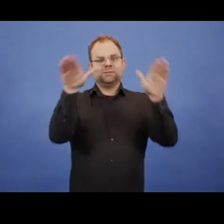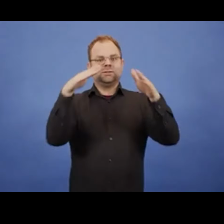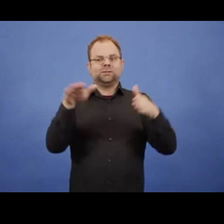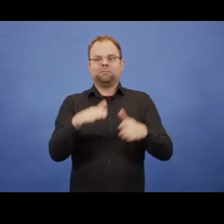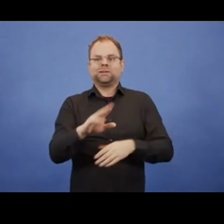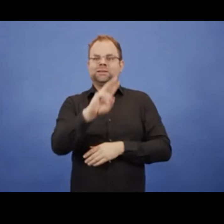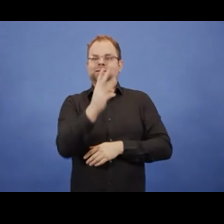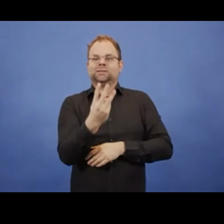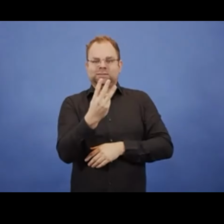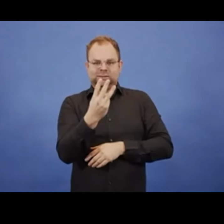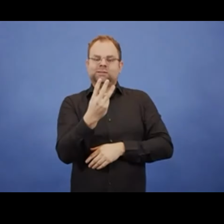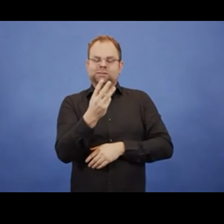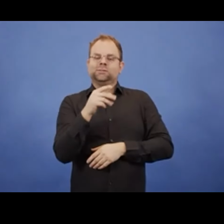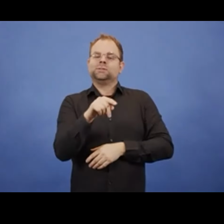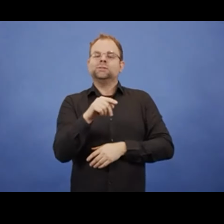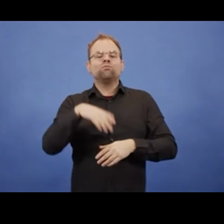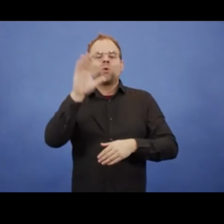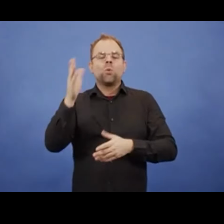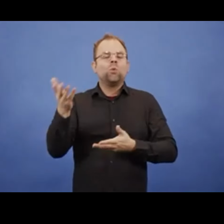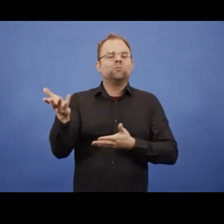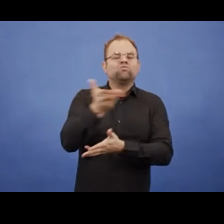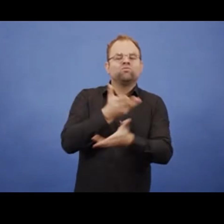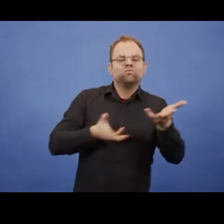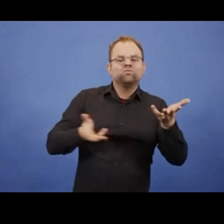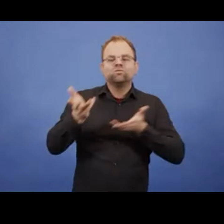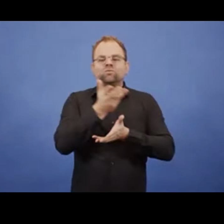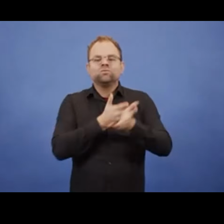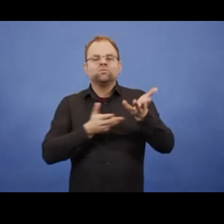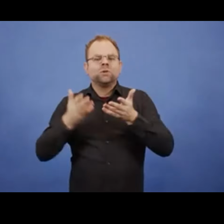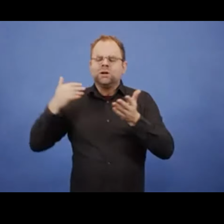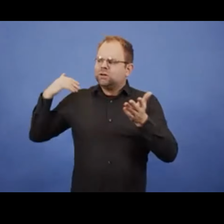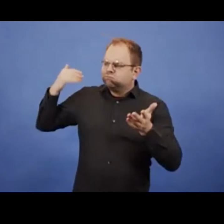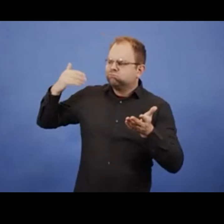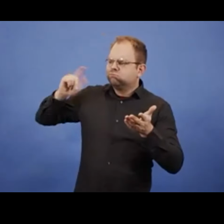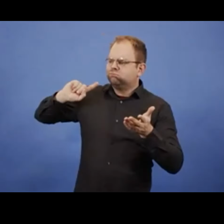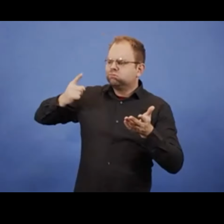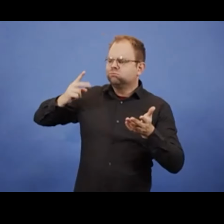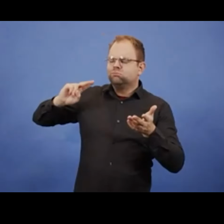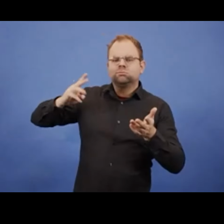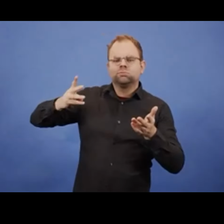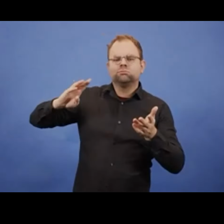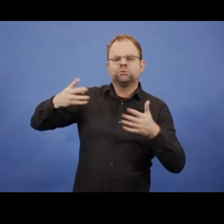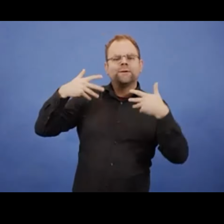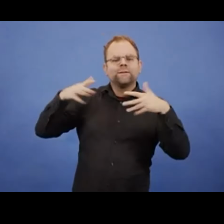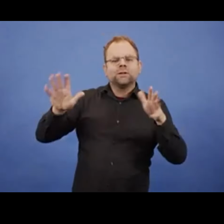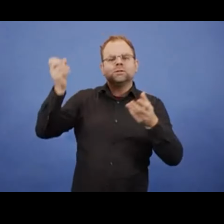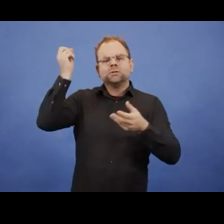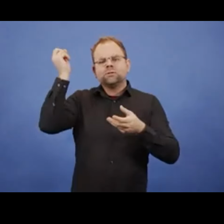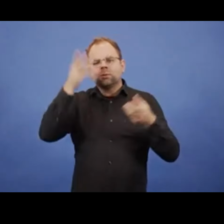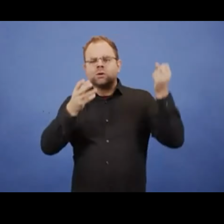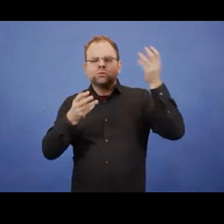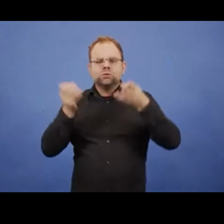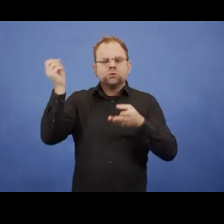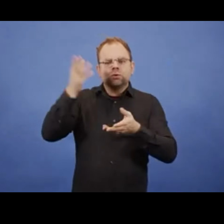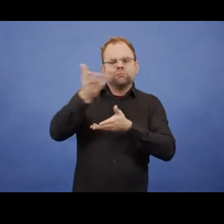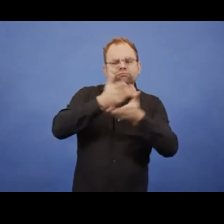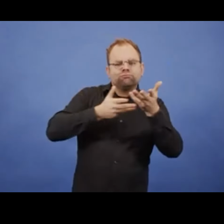the human rights mechanisms, Global Refugee Forum, protection response, international protection